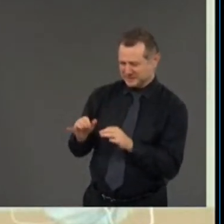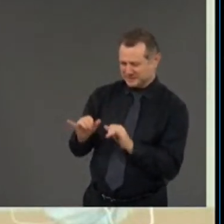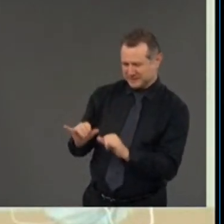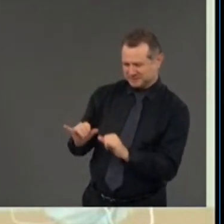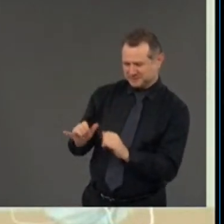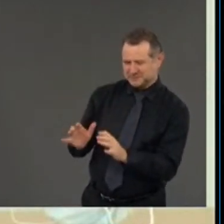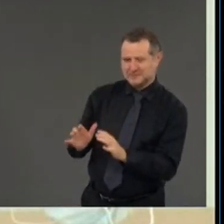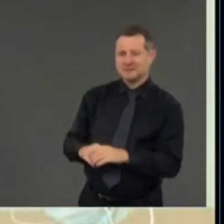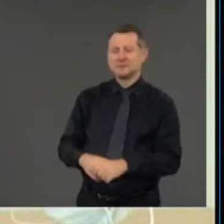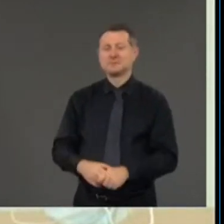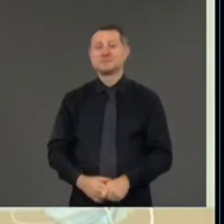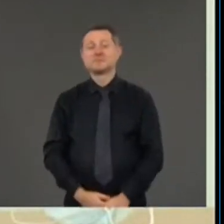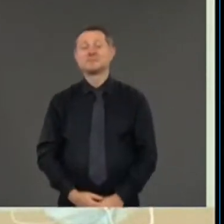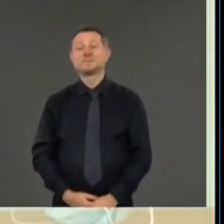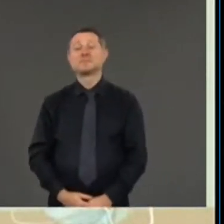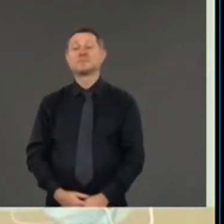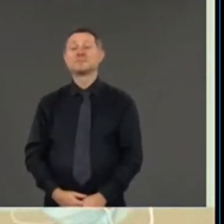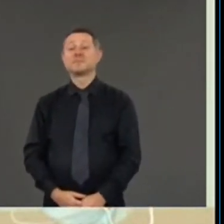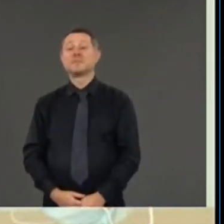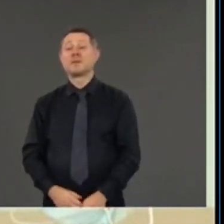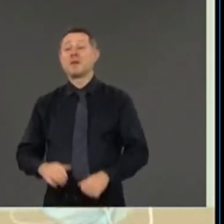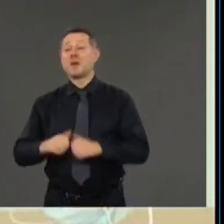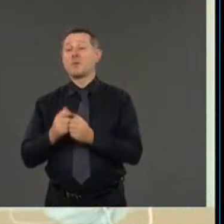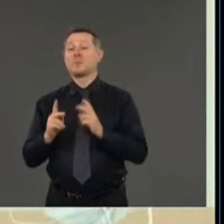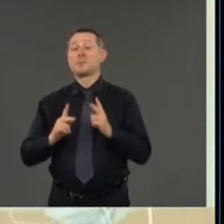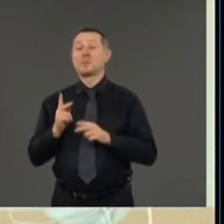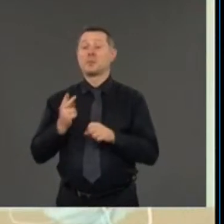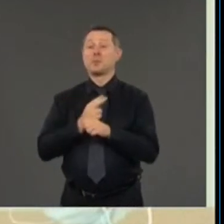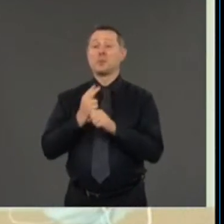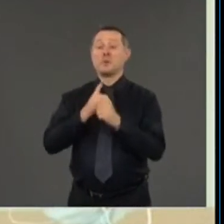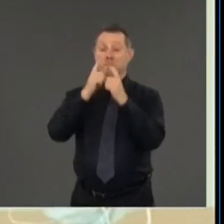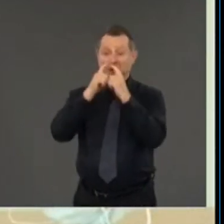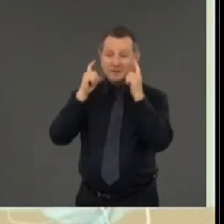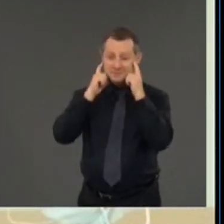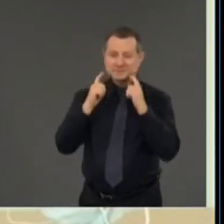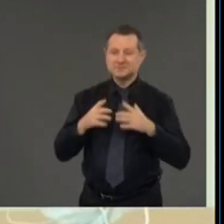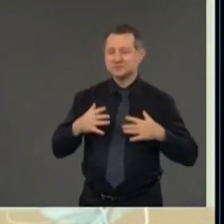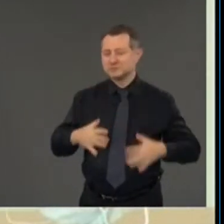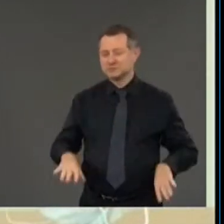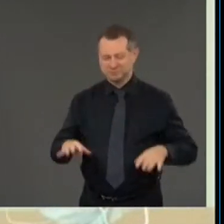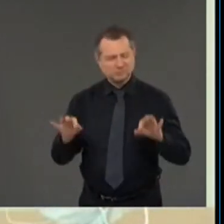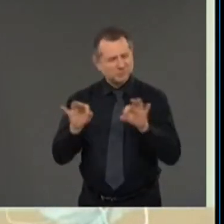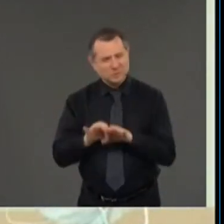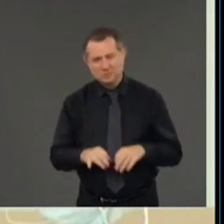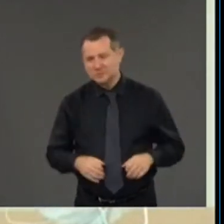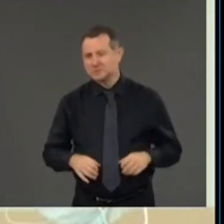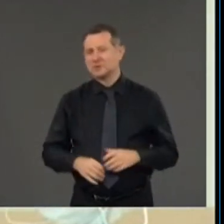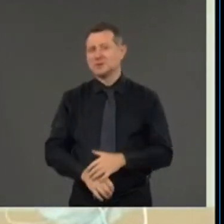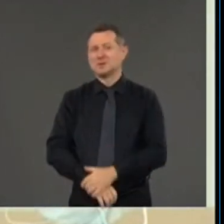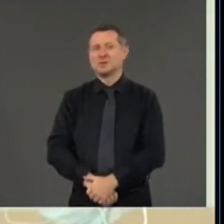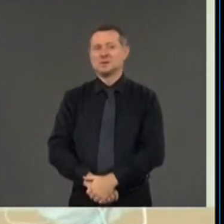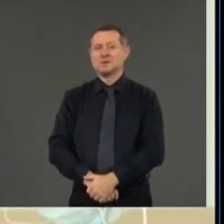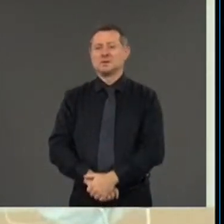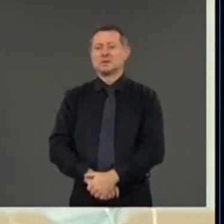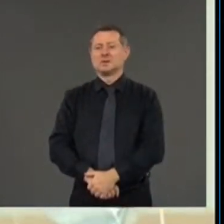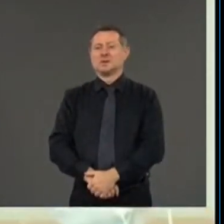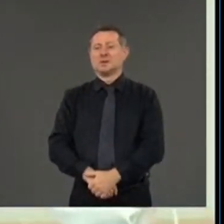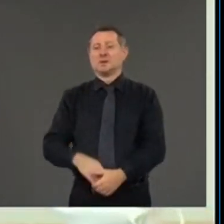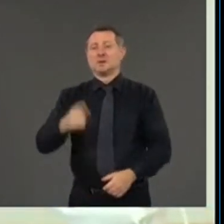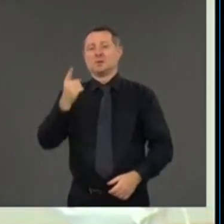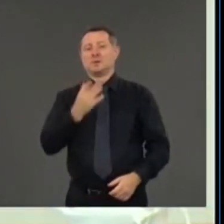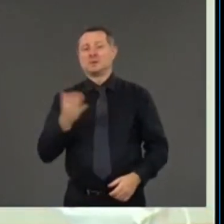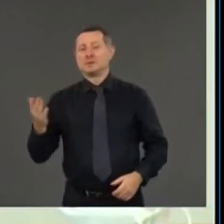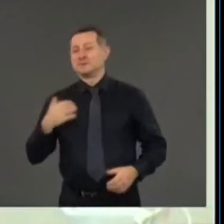The effectiveness of how people use the masks are important. If there's one thing that comes across in dealing